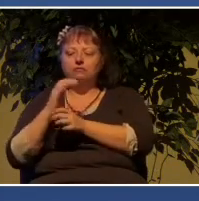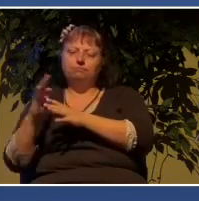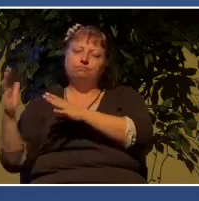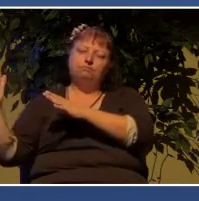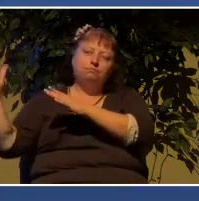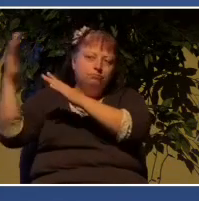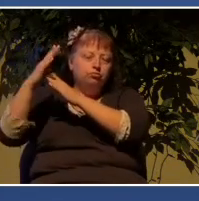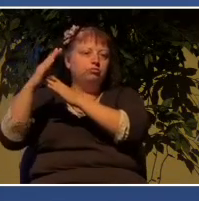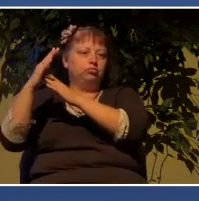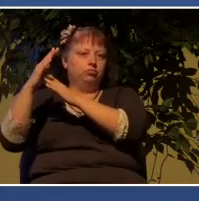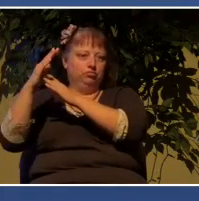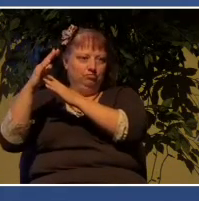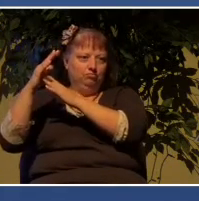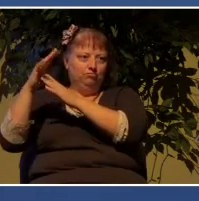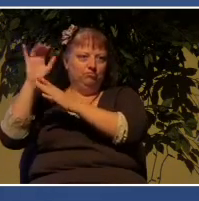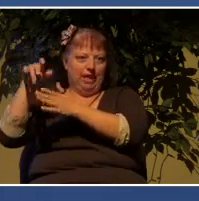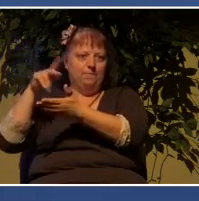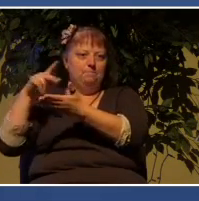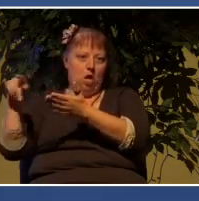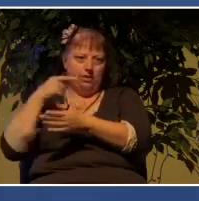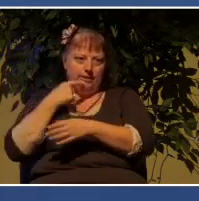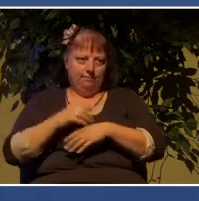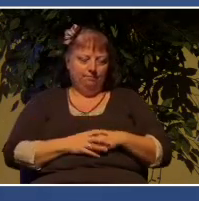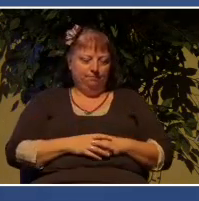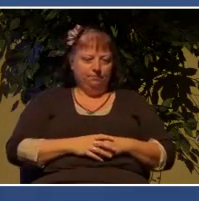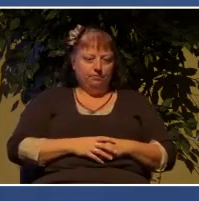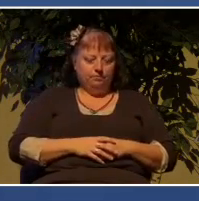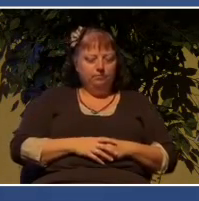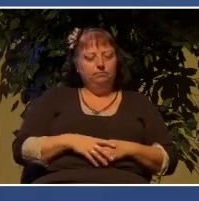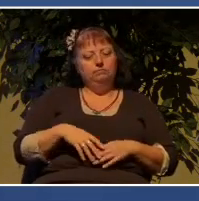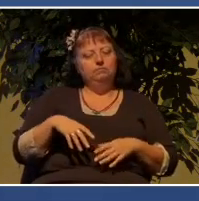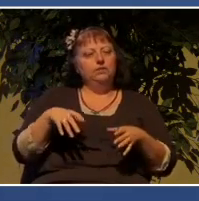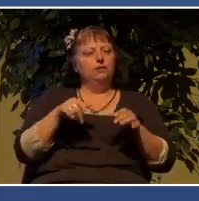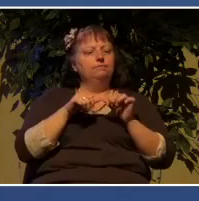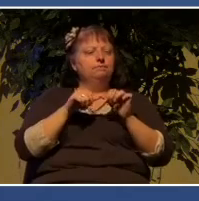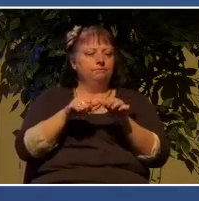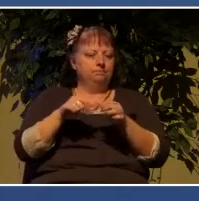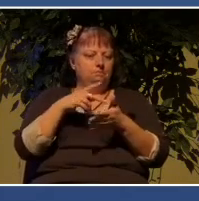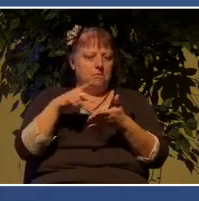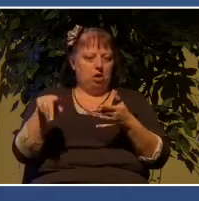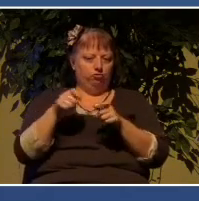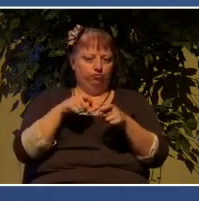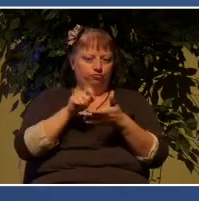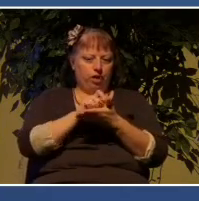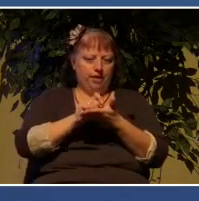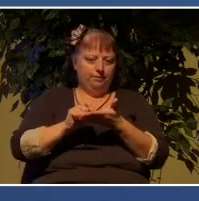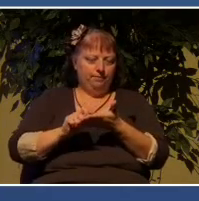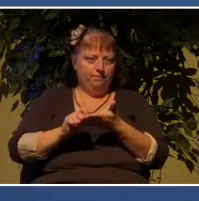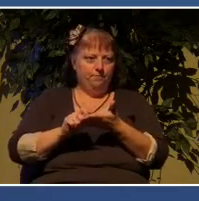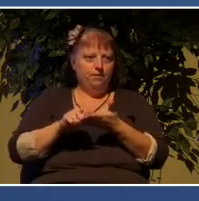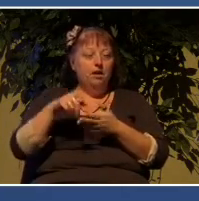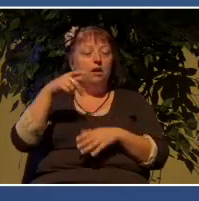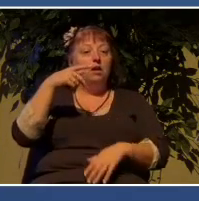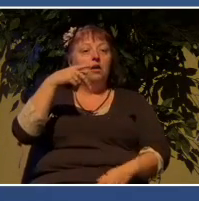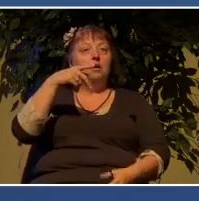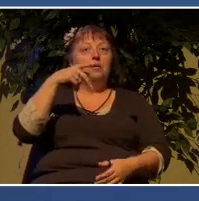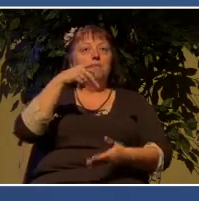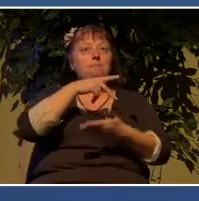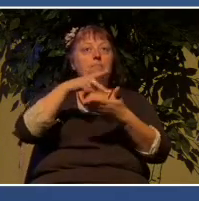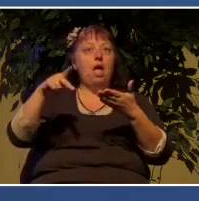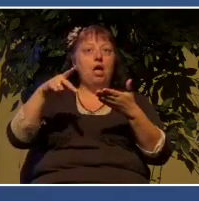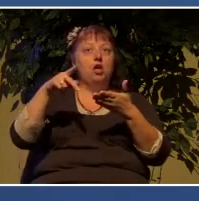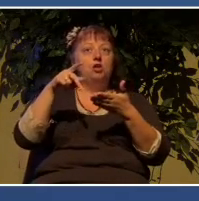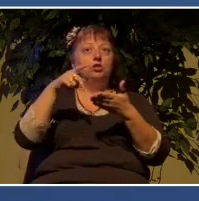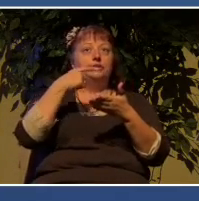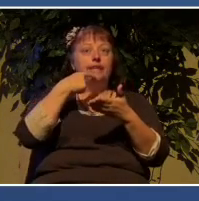this passage and he explains to us, he defines to us what love looks like. He